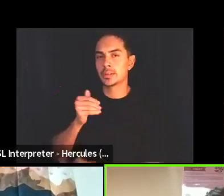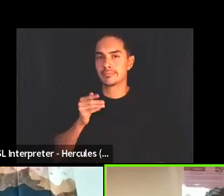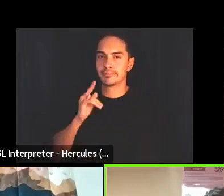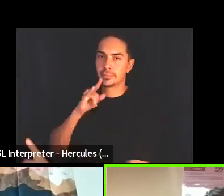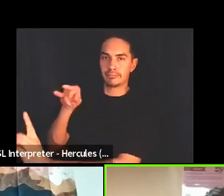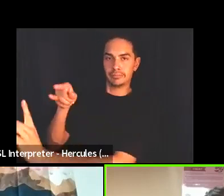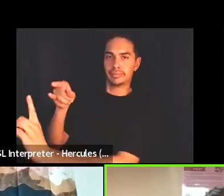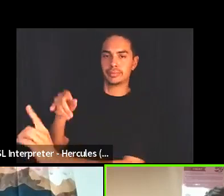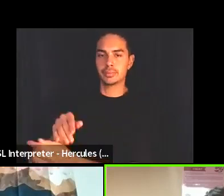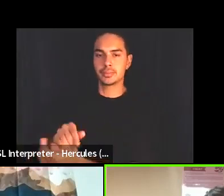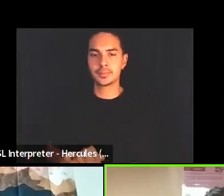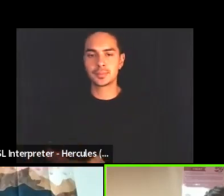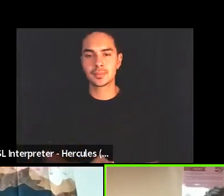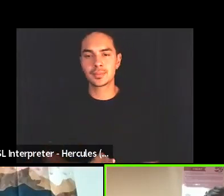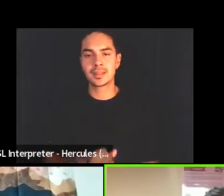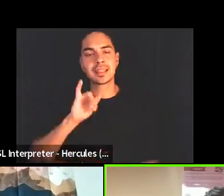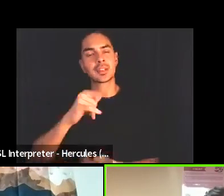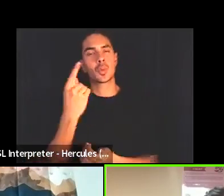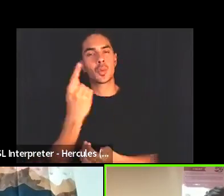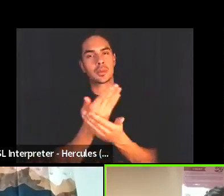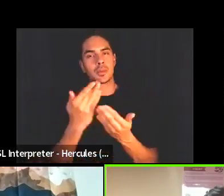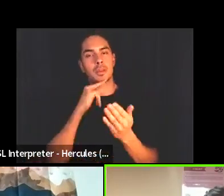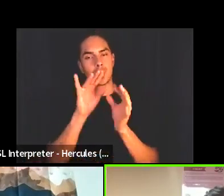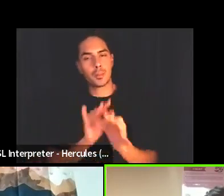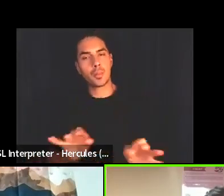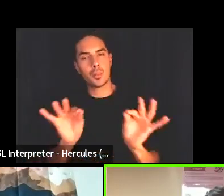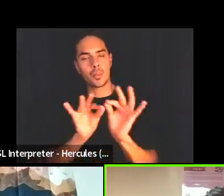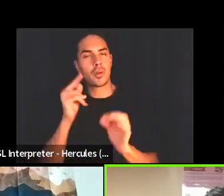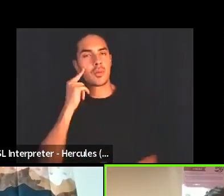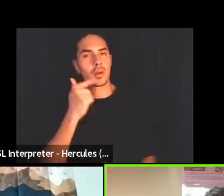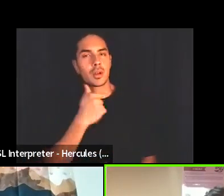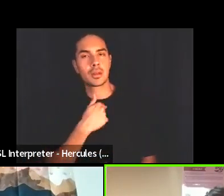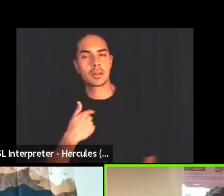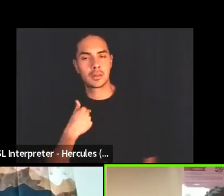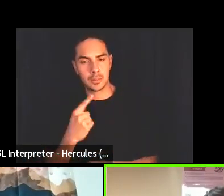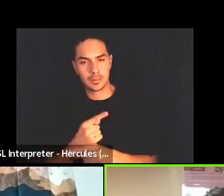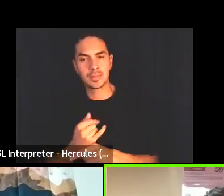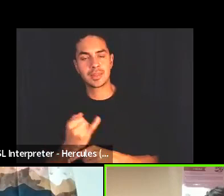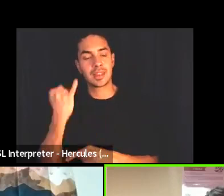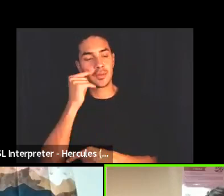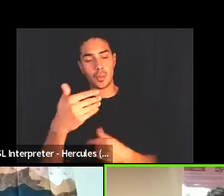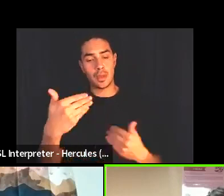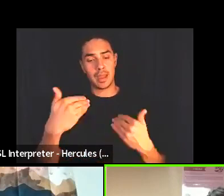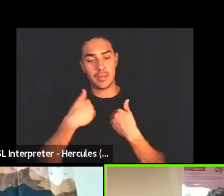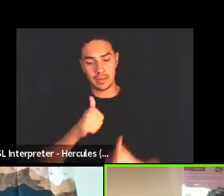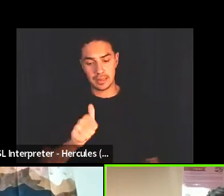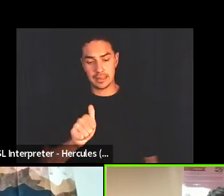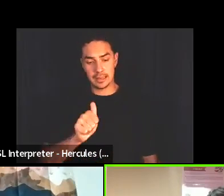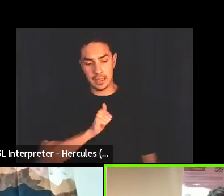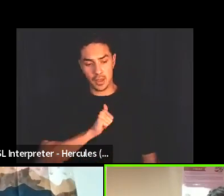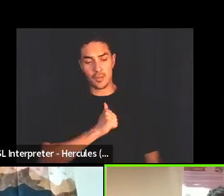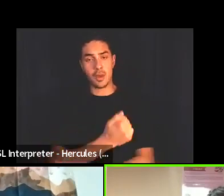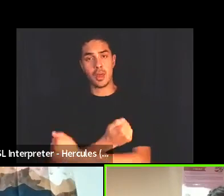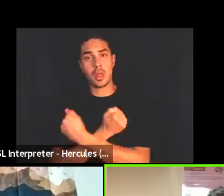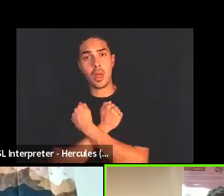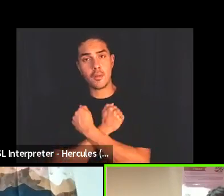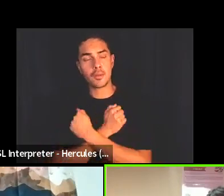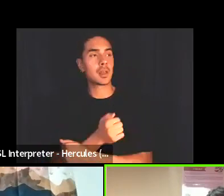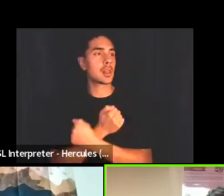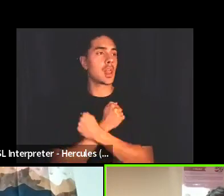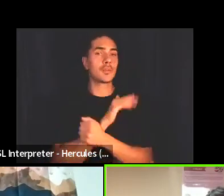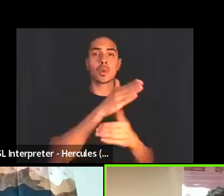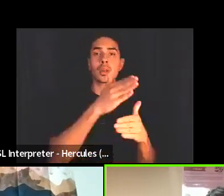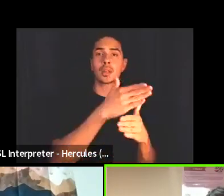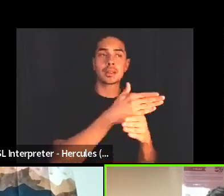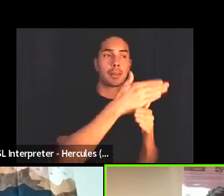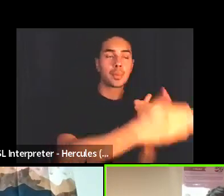always considered to be something important for us. So I think if you do have a self-love for yourself and love for your neighbor, share it with